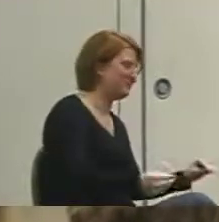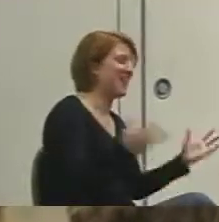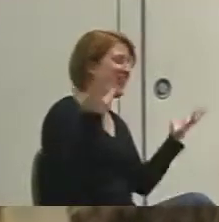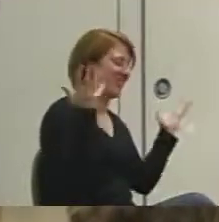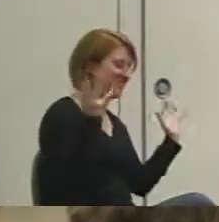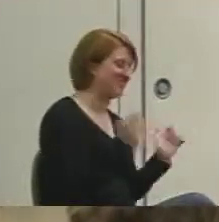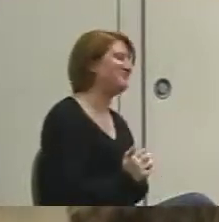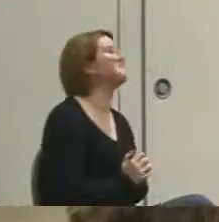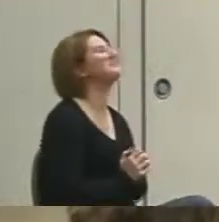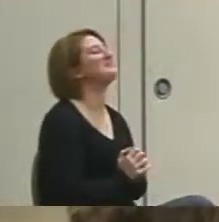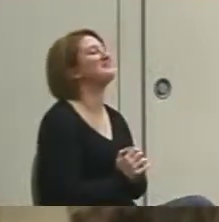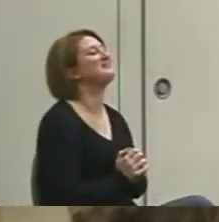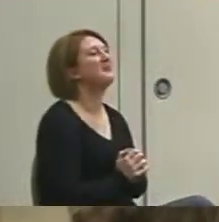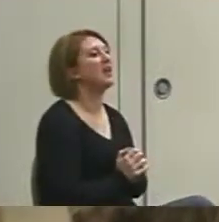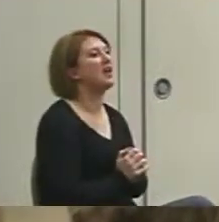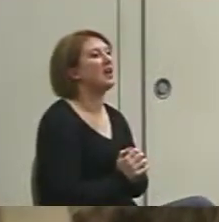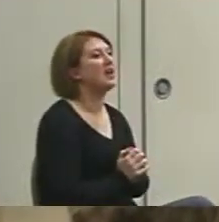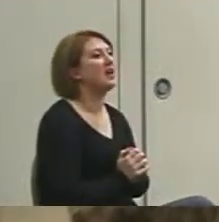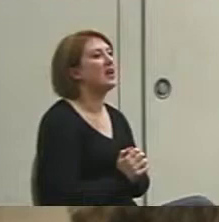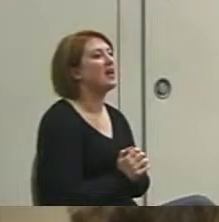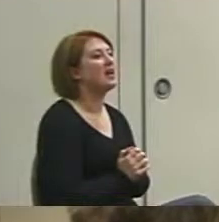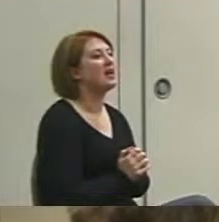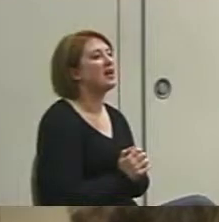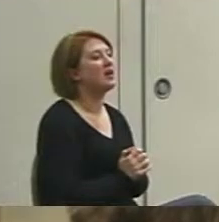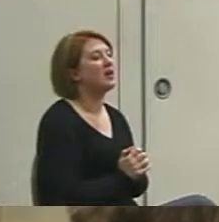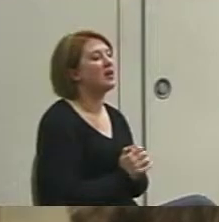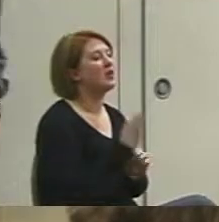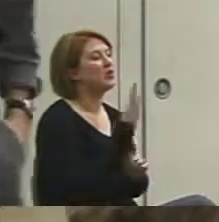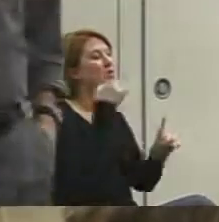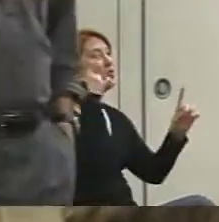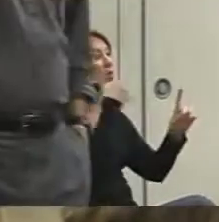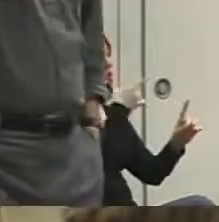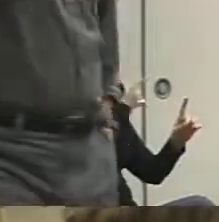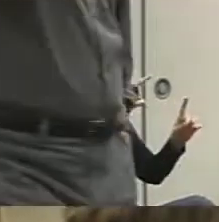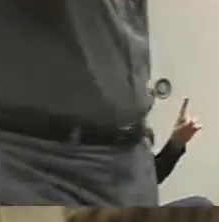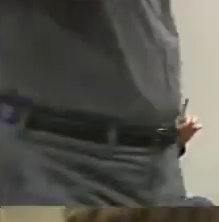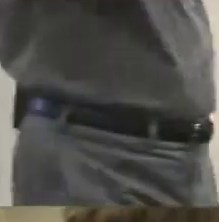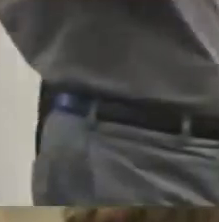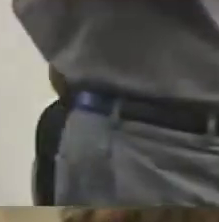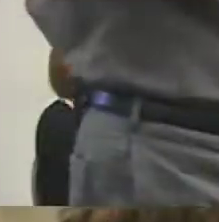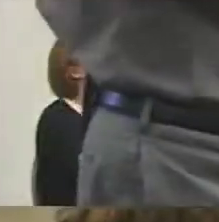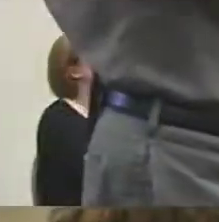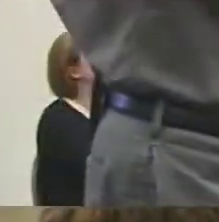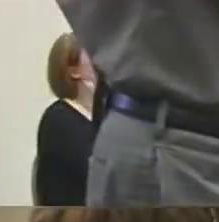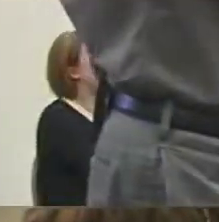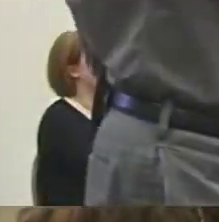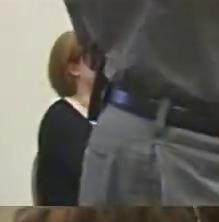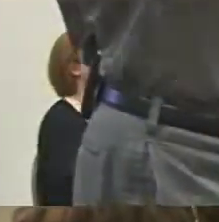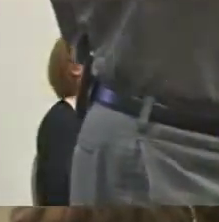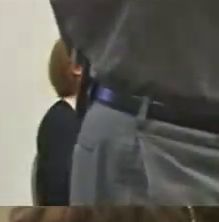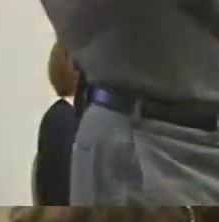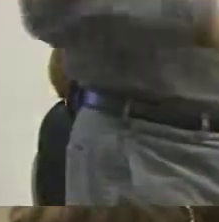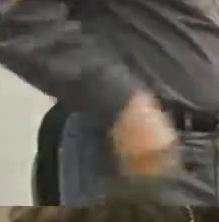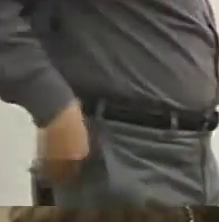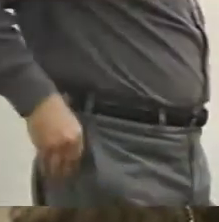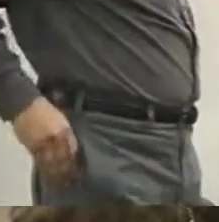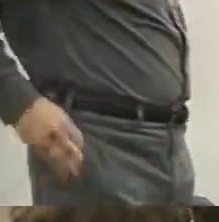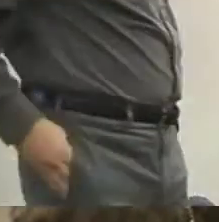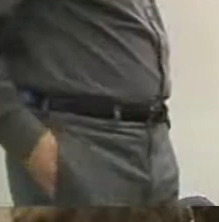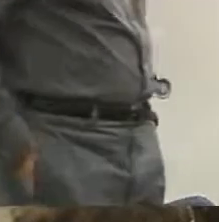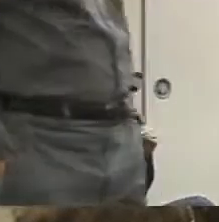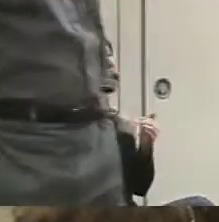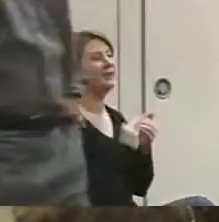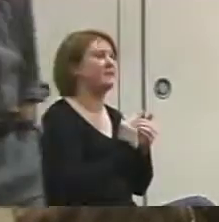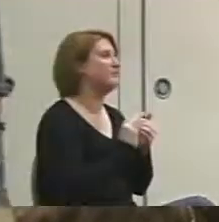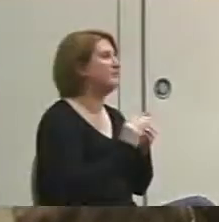day. Anything more than that, and then your goal on your objective is student will tell no more than X